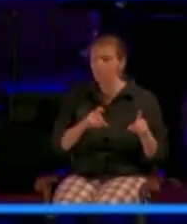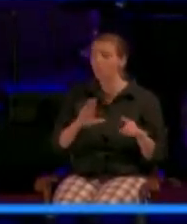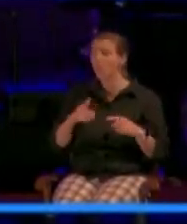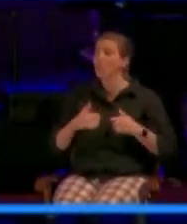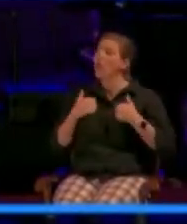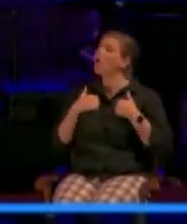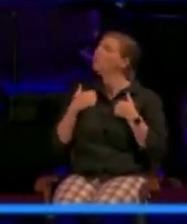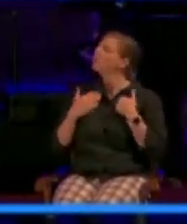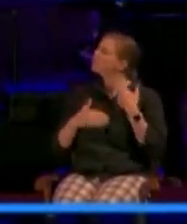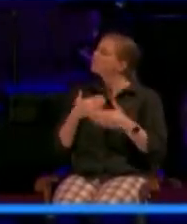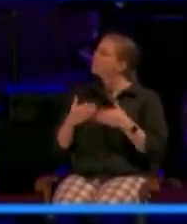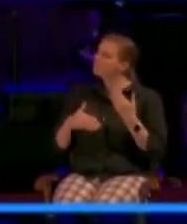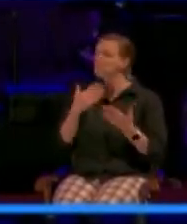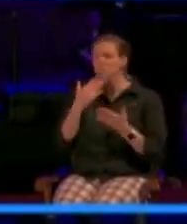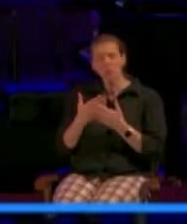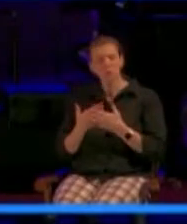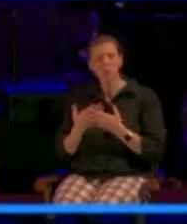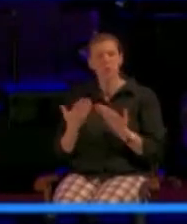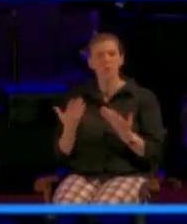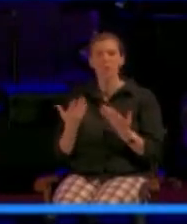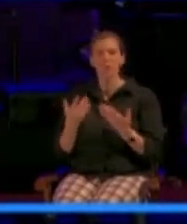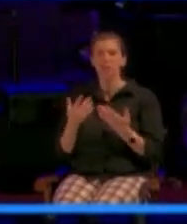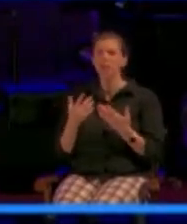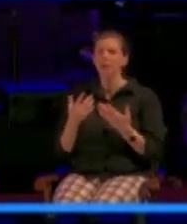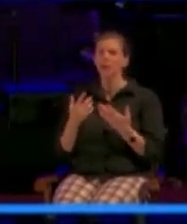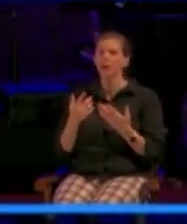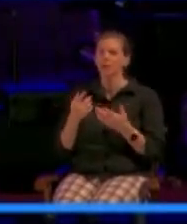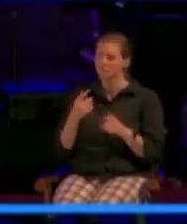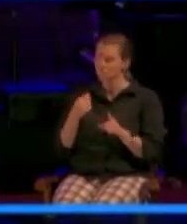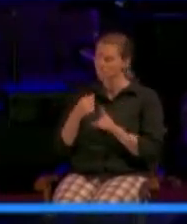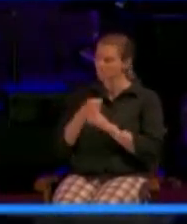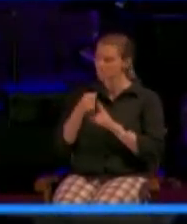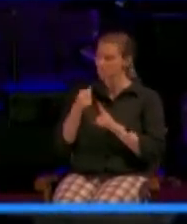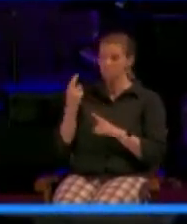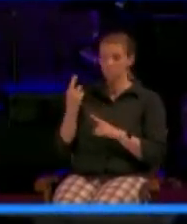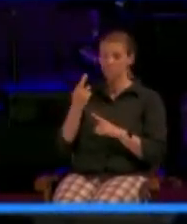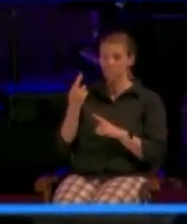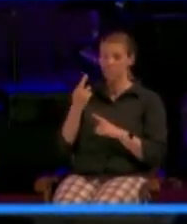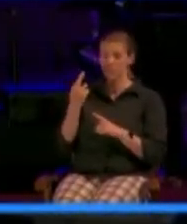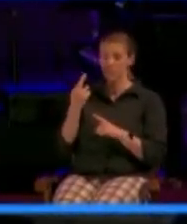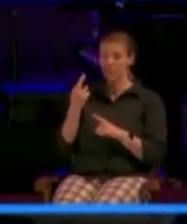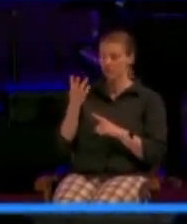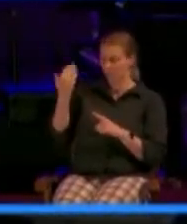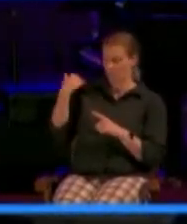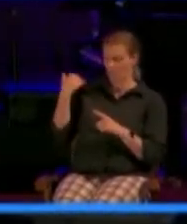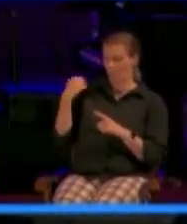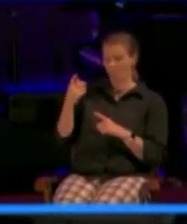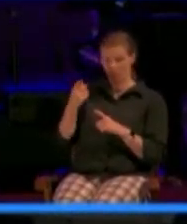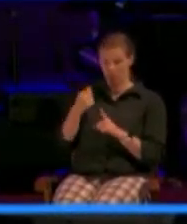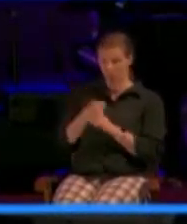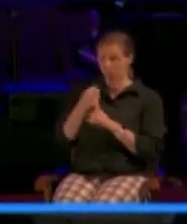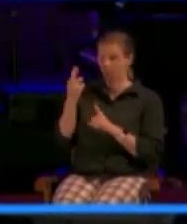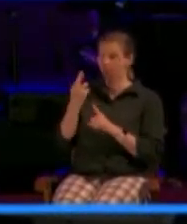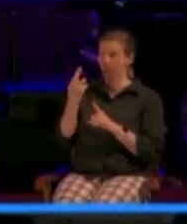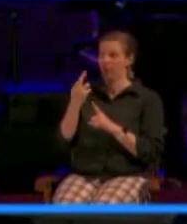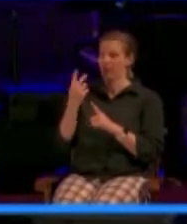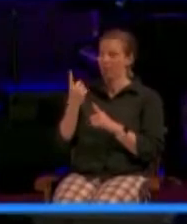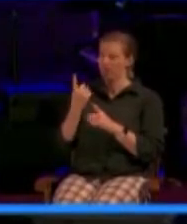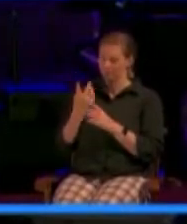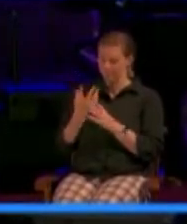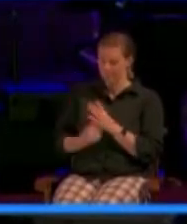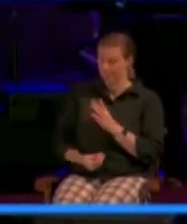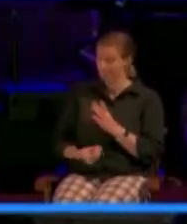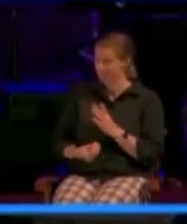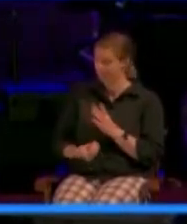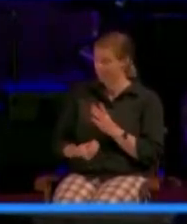this, I don't measure up. I'm not saying you're a bad person, that you break all the laws of the Scripture, but you